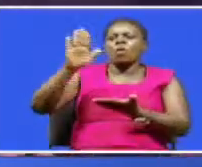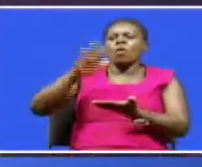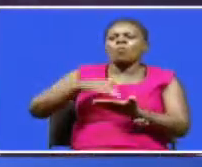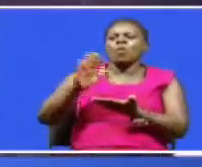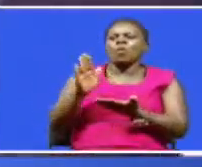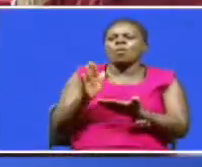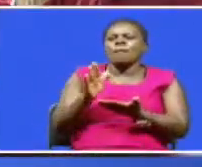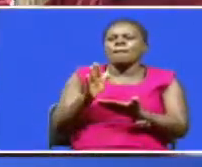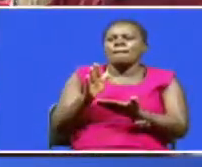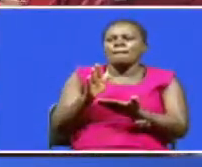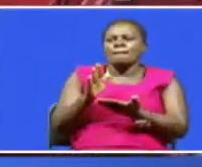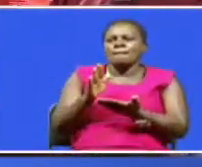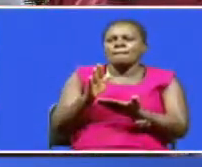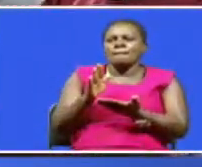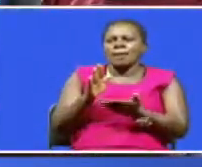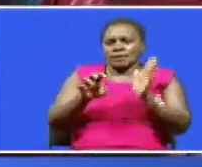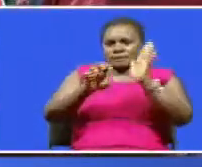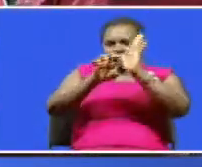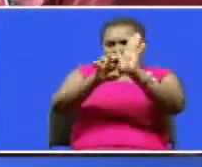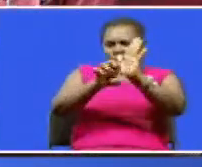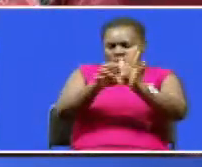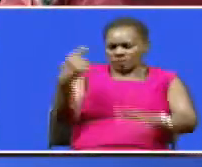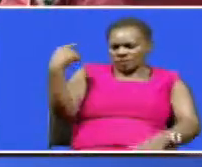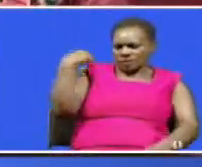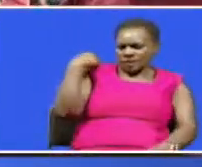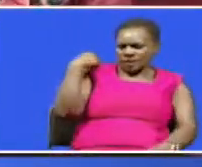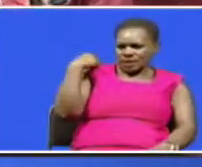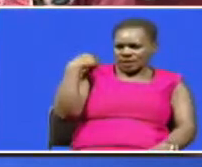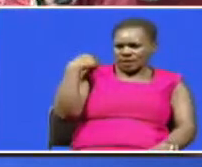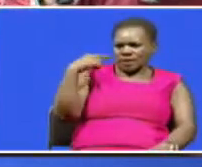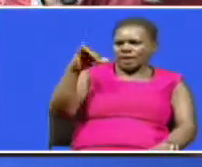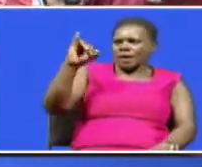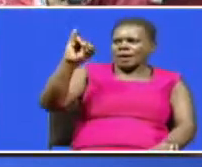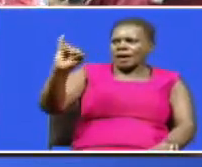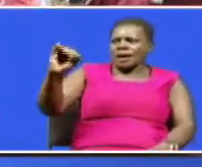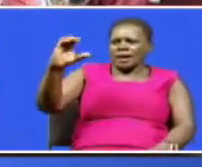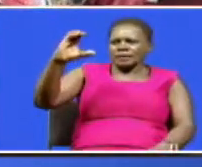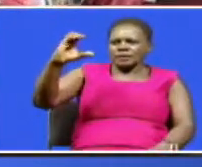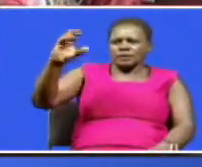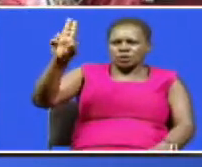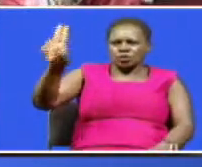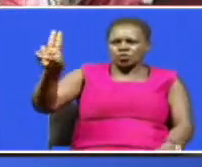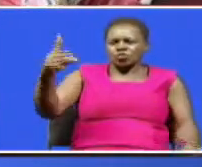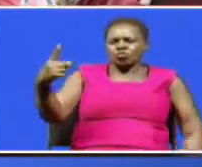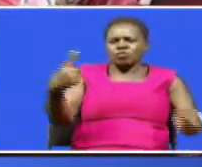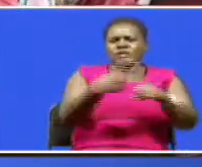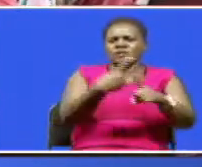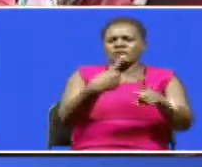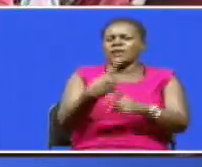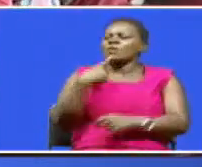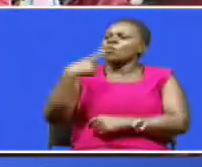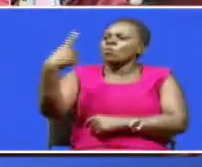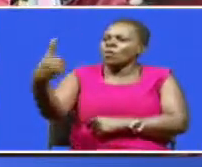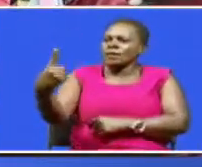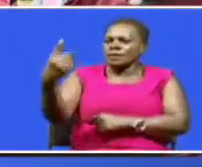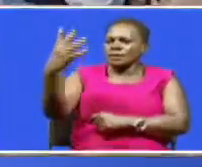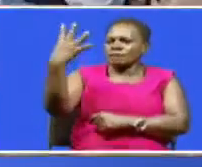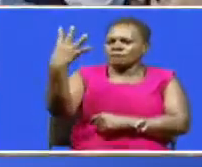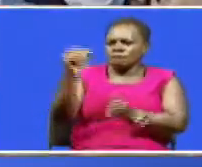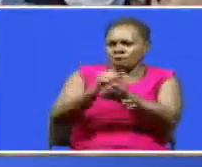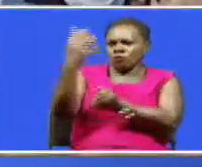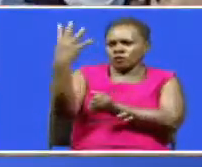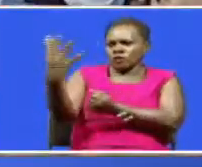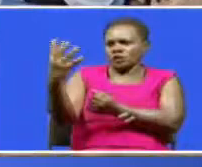recent days. For instance, by yesterday, the number of patients admitted to various ICU was